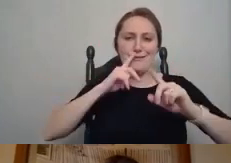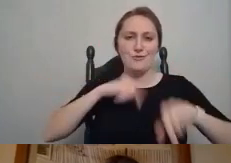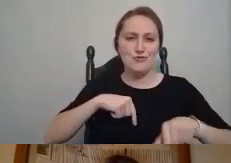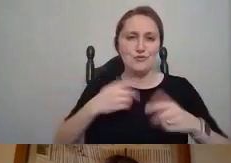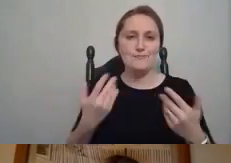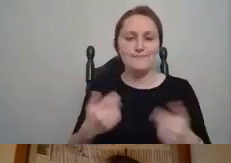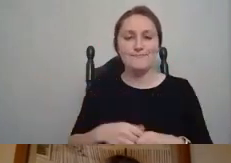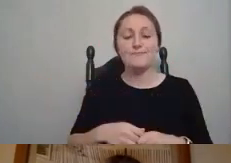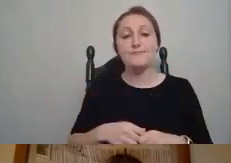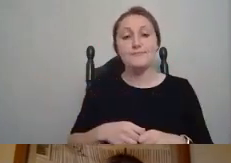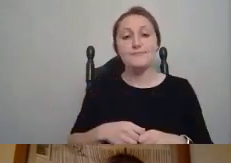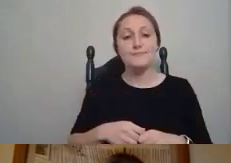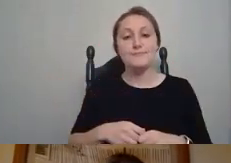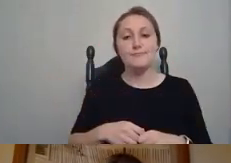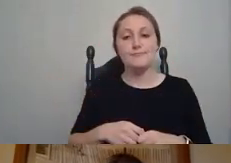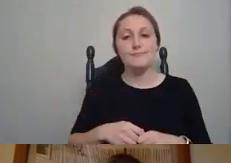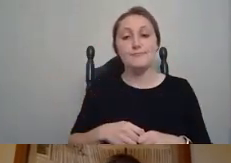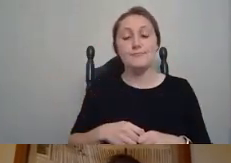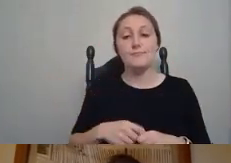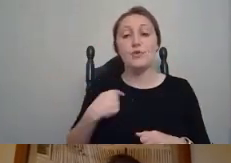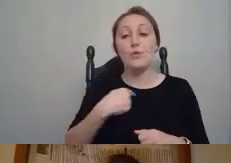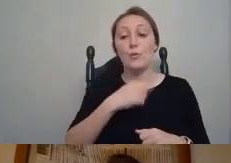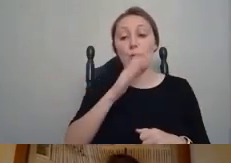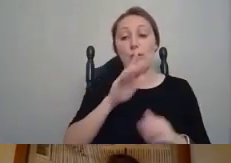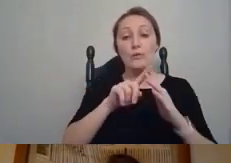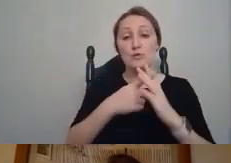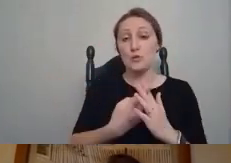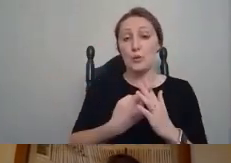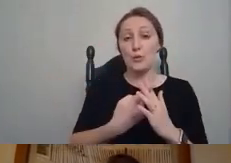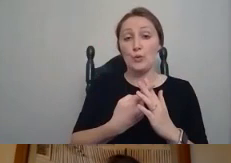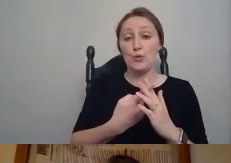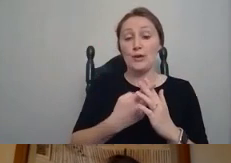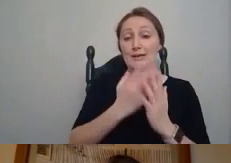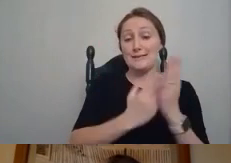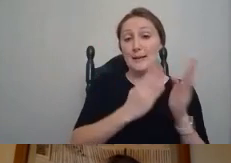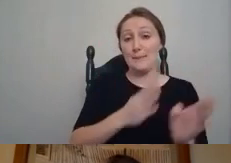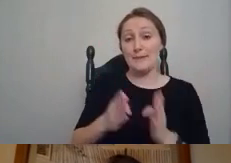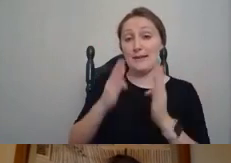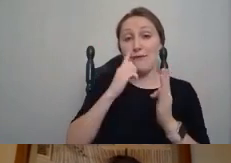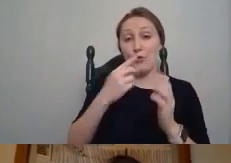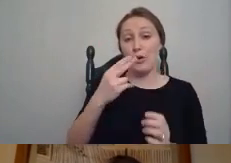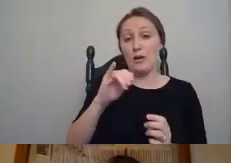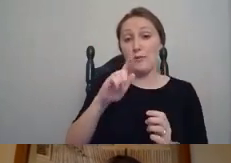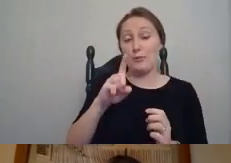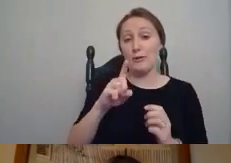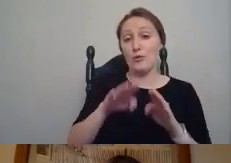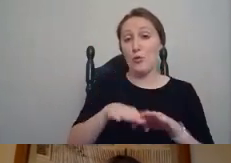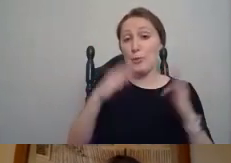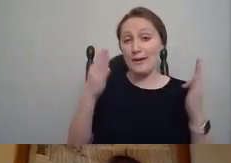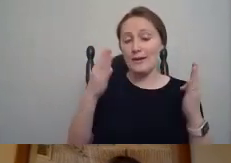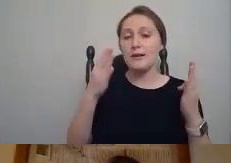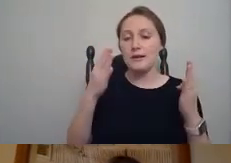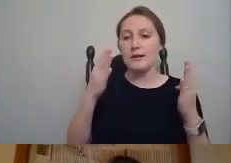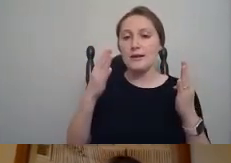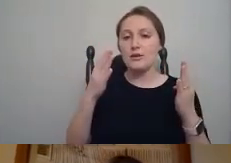What I can say is that we started some planning for a hybrid opening, and we're just going to pick that up once we get over